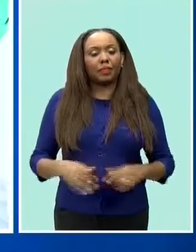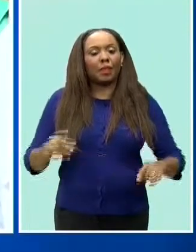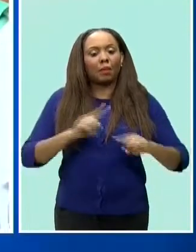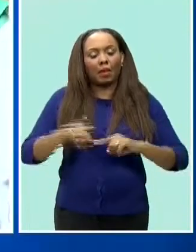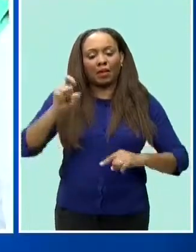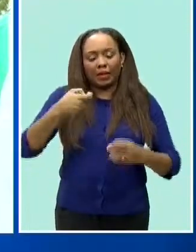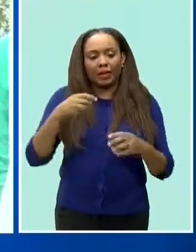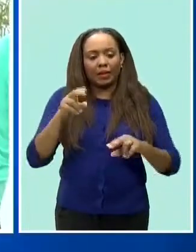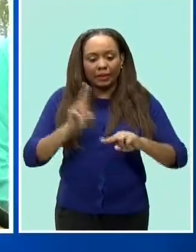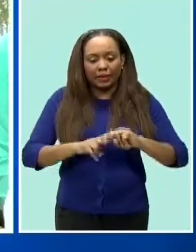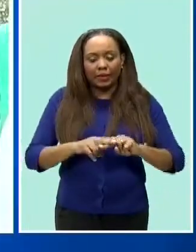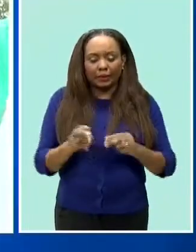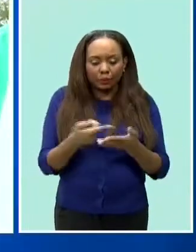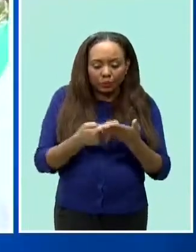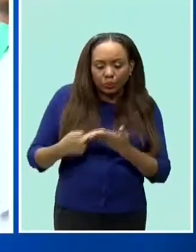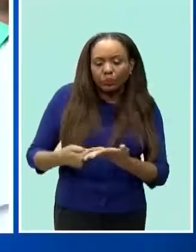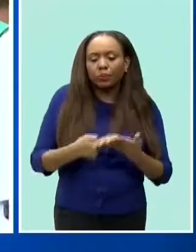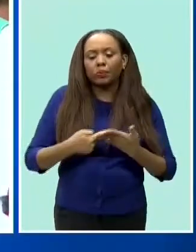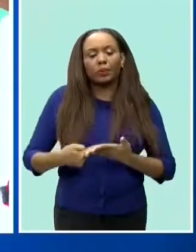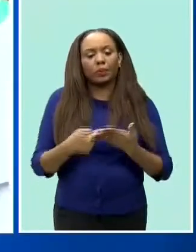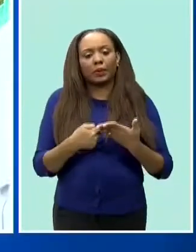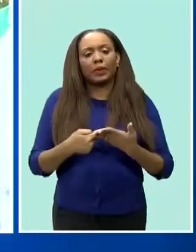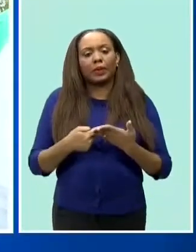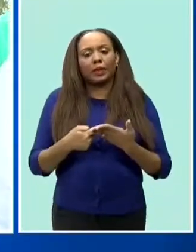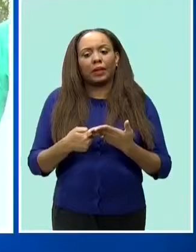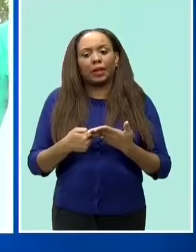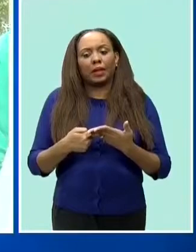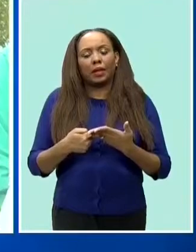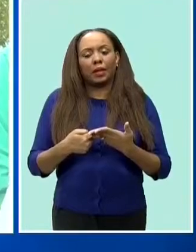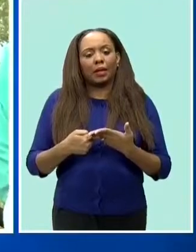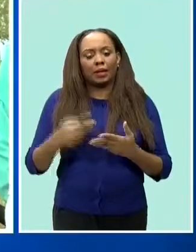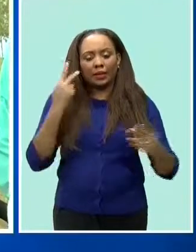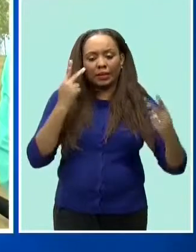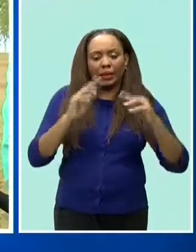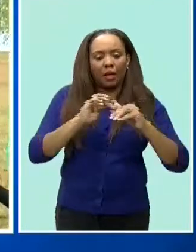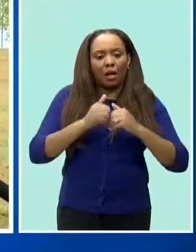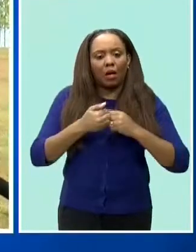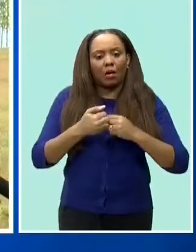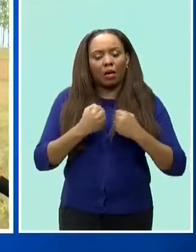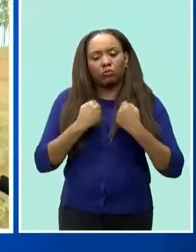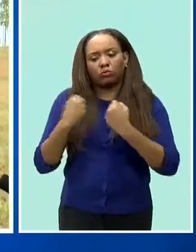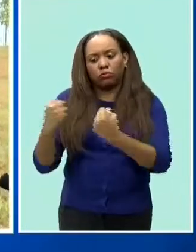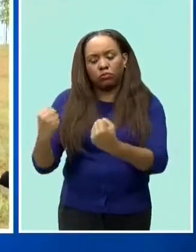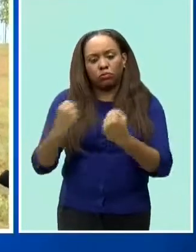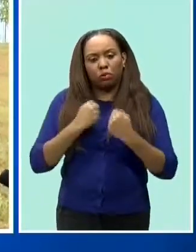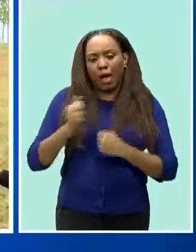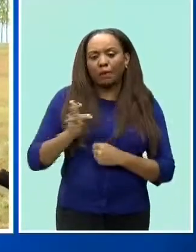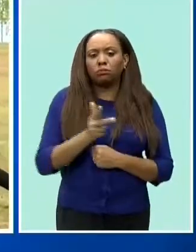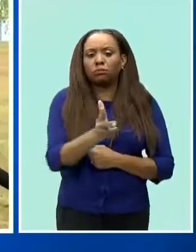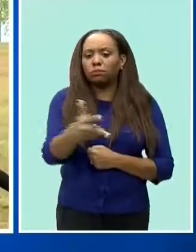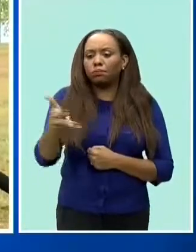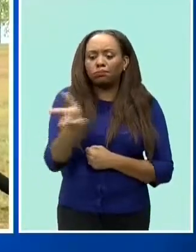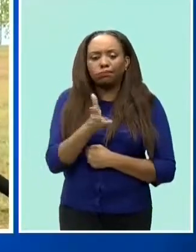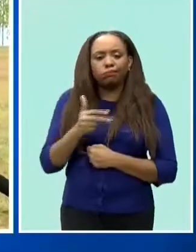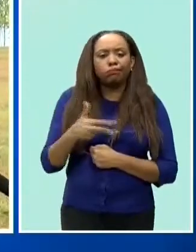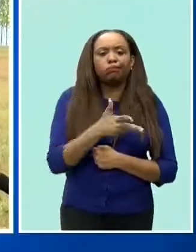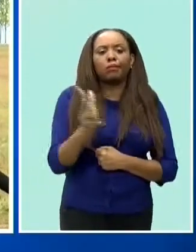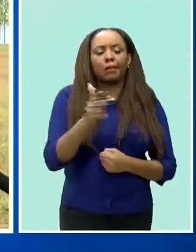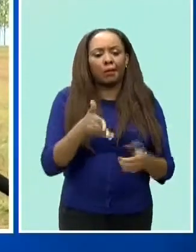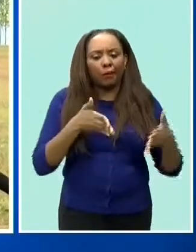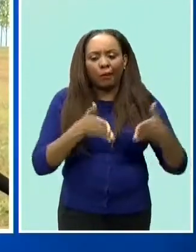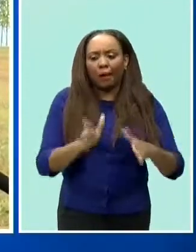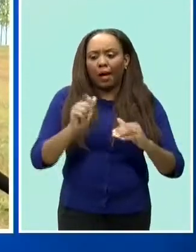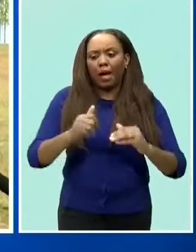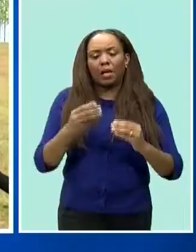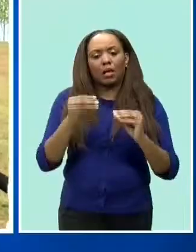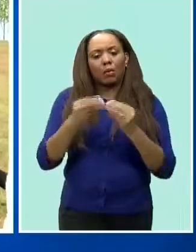stabilization, and it requires us stabilizing the transport routes in and out of the East Coast, which means dealing with the roads